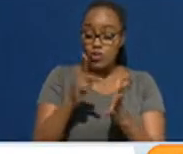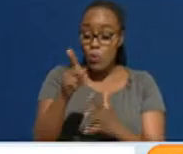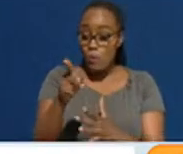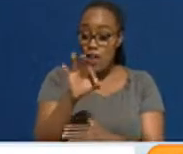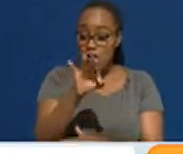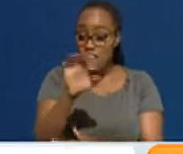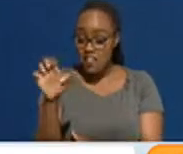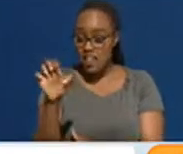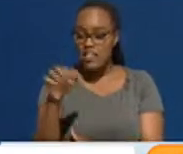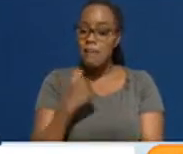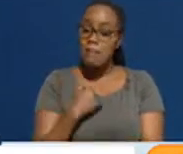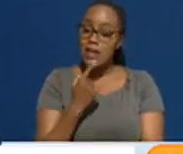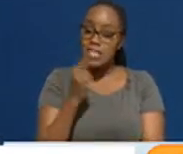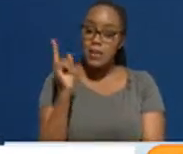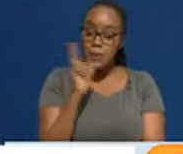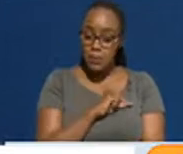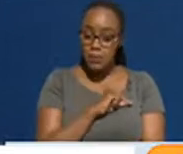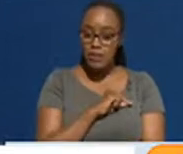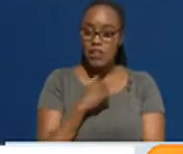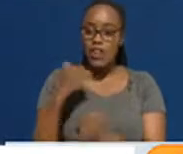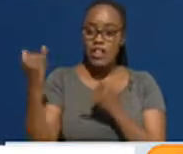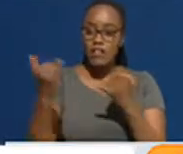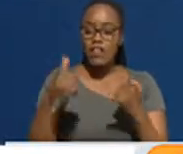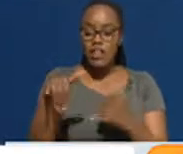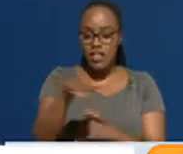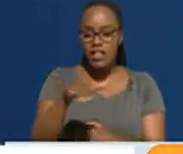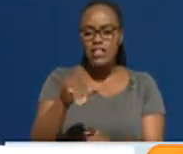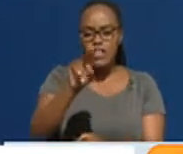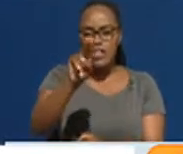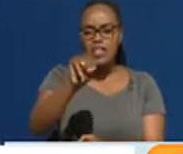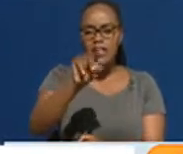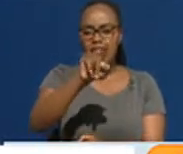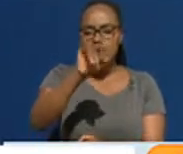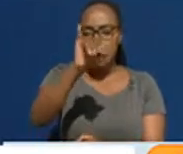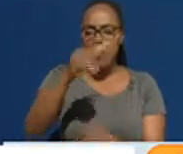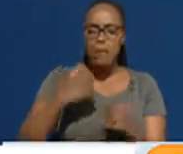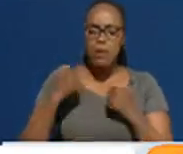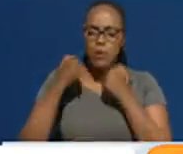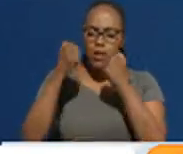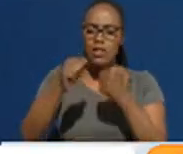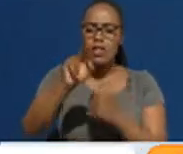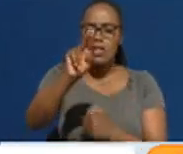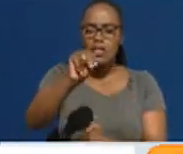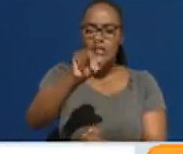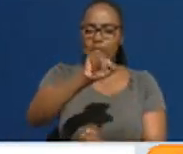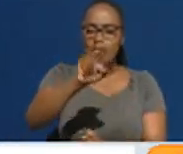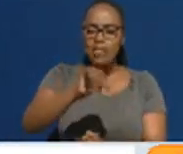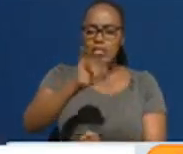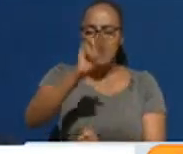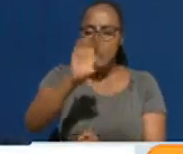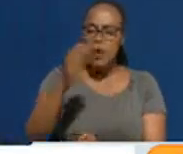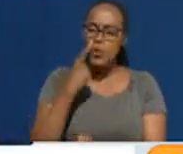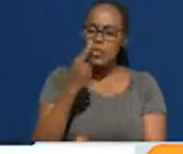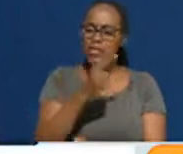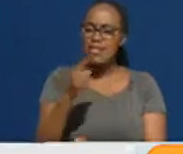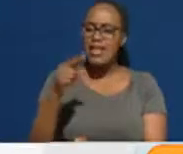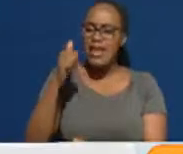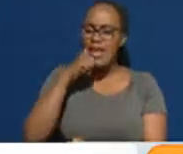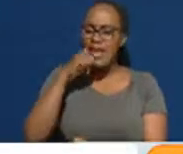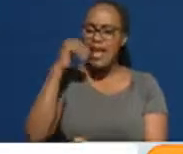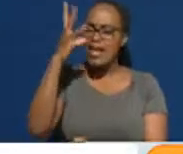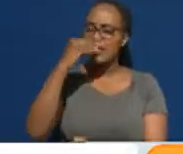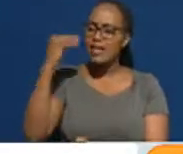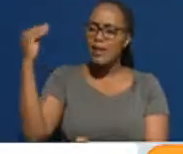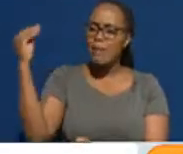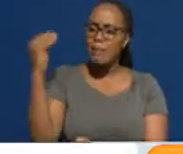People have, I'm telling you, and I should invite you to a place called Zio. I was driving around Zio during the campaigns, and you see all these nice,